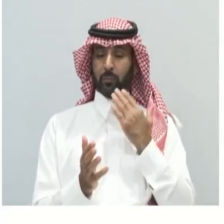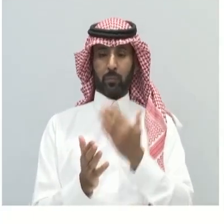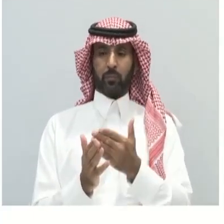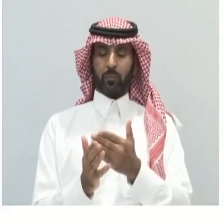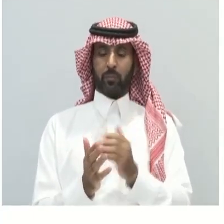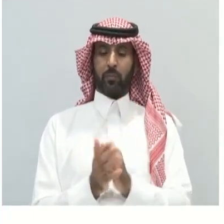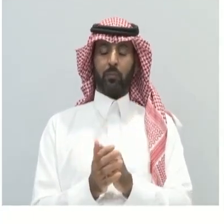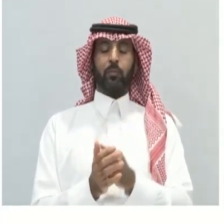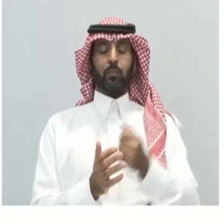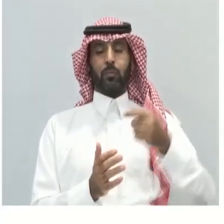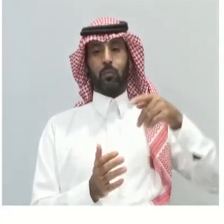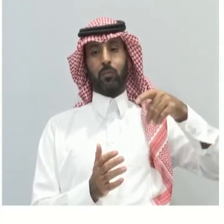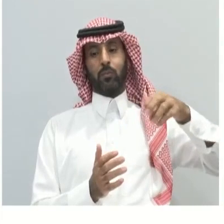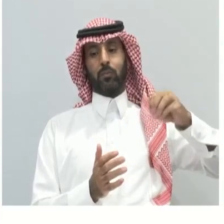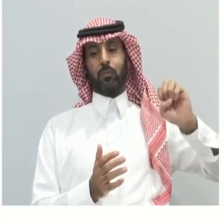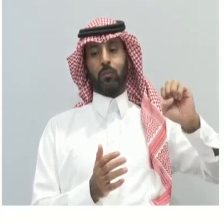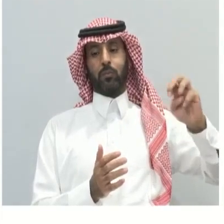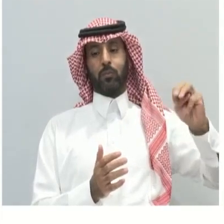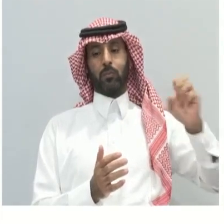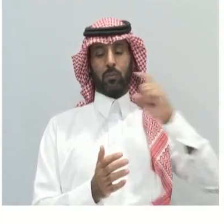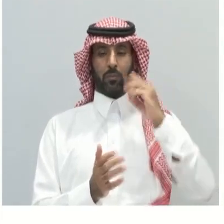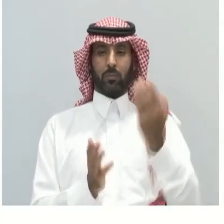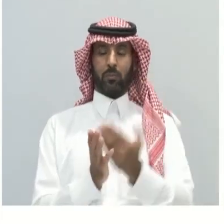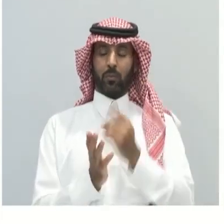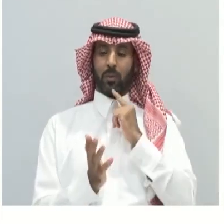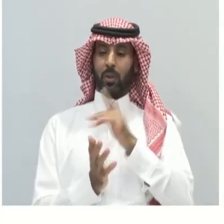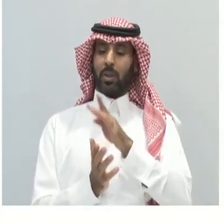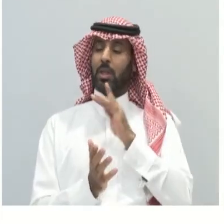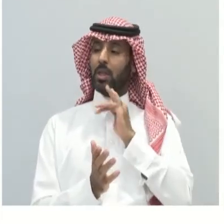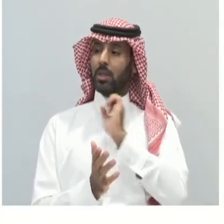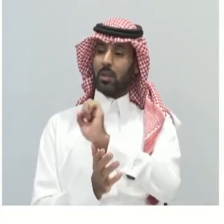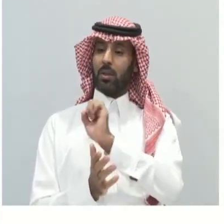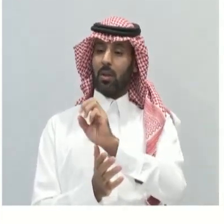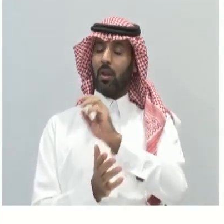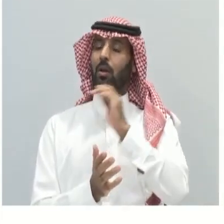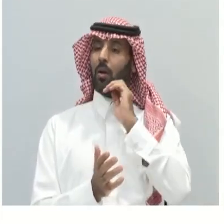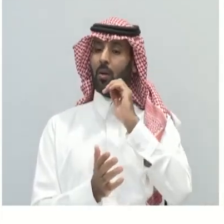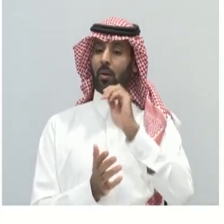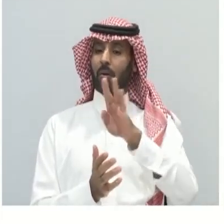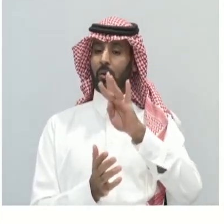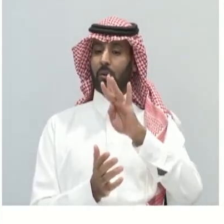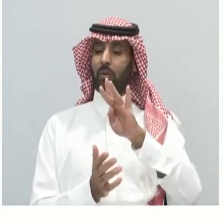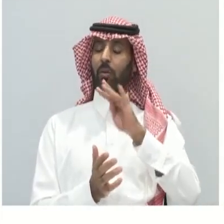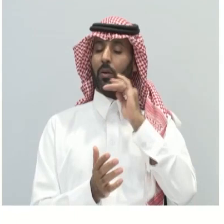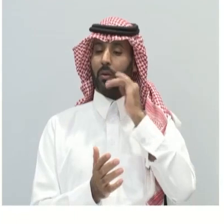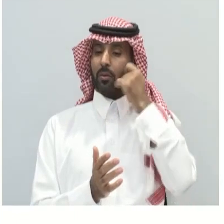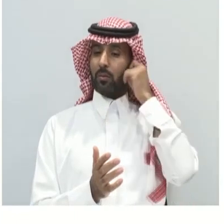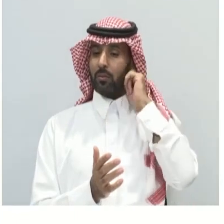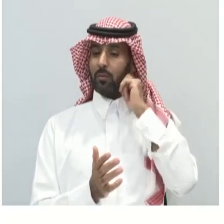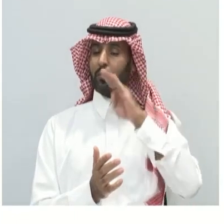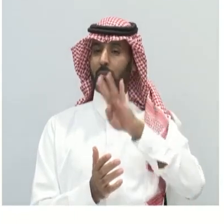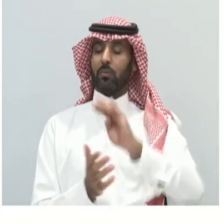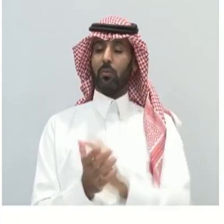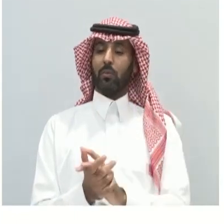object is the poem for, and then his wife is the indirect object. So his wife is the indirect